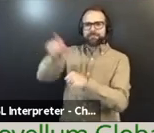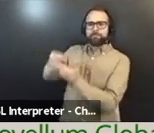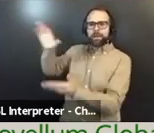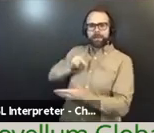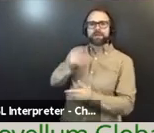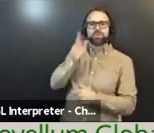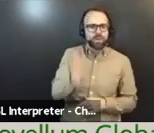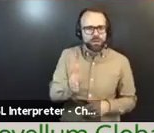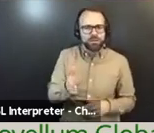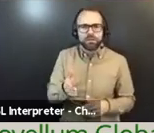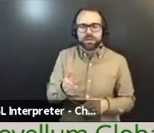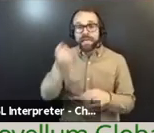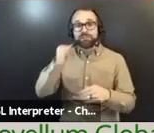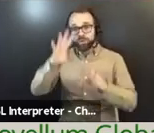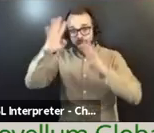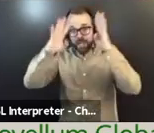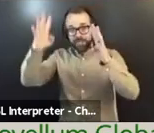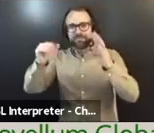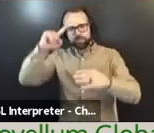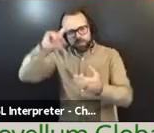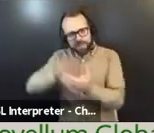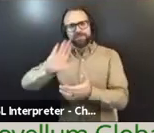you've done. It's innovative. So